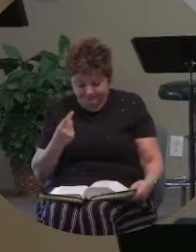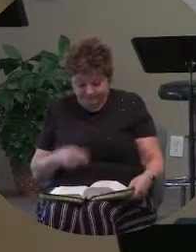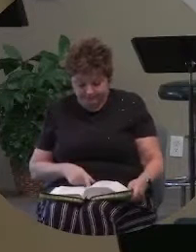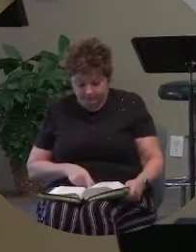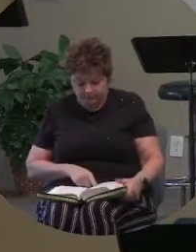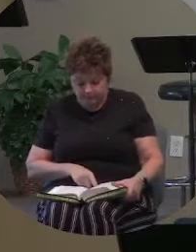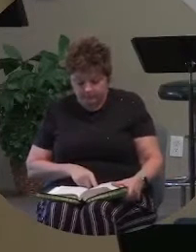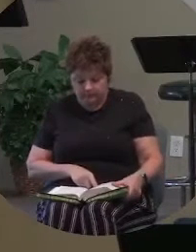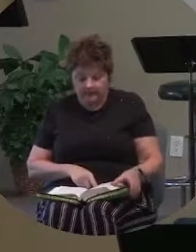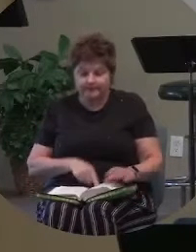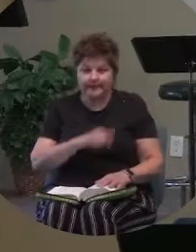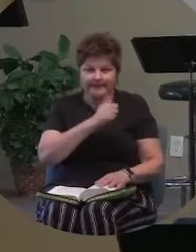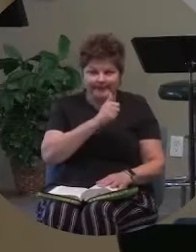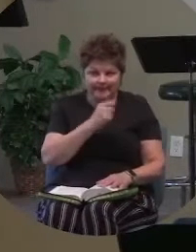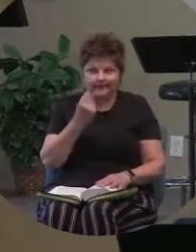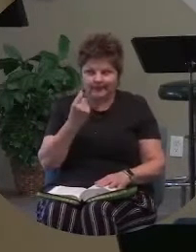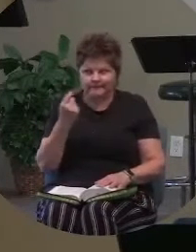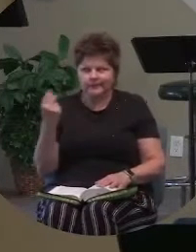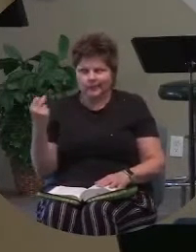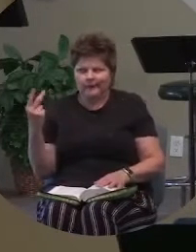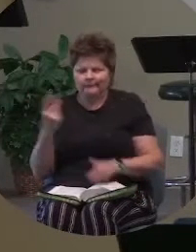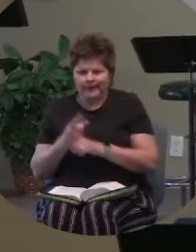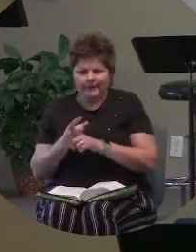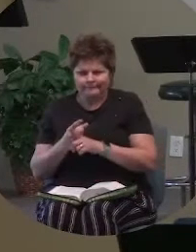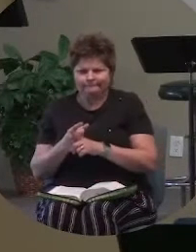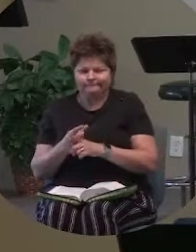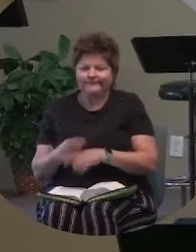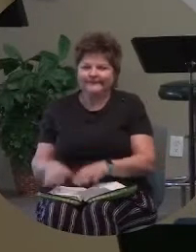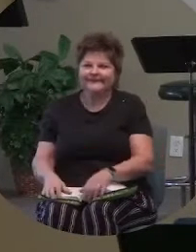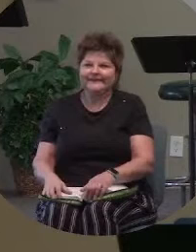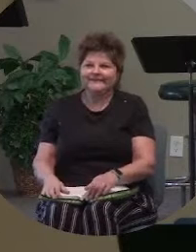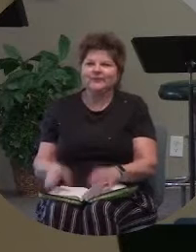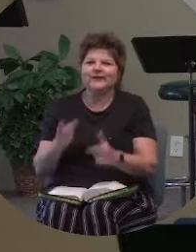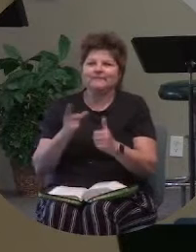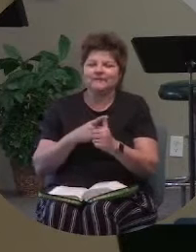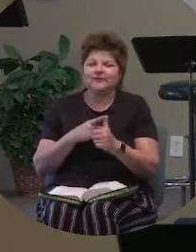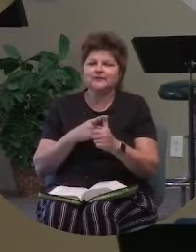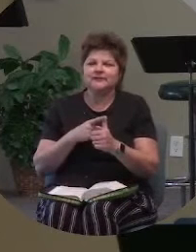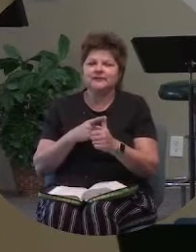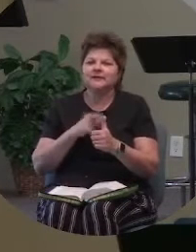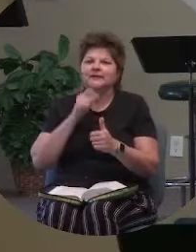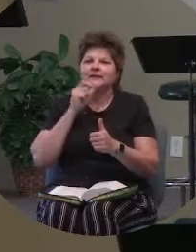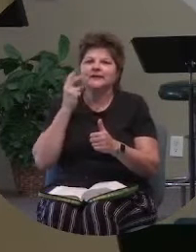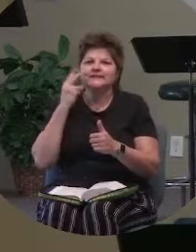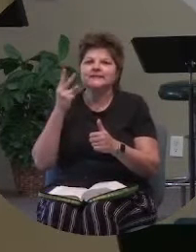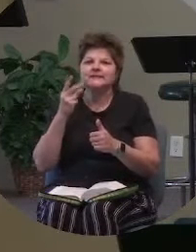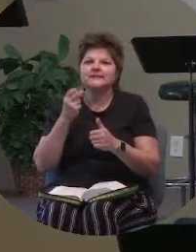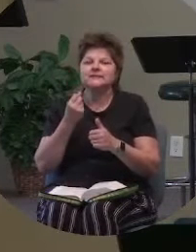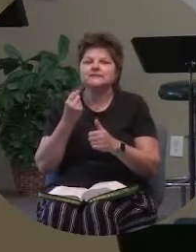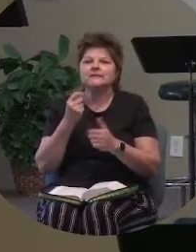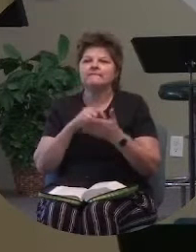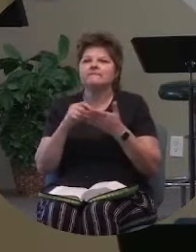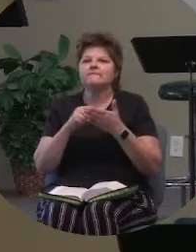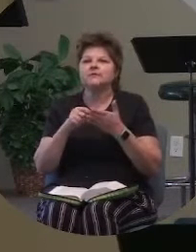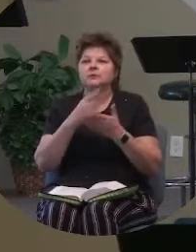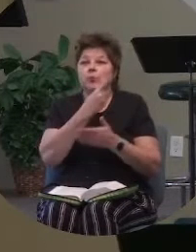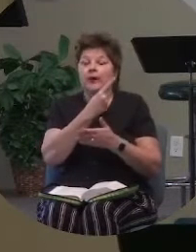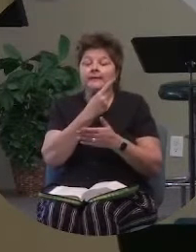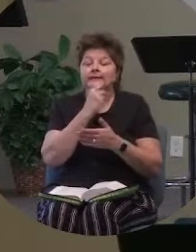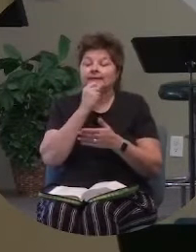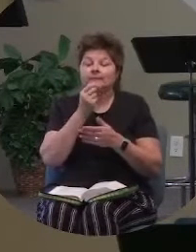It's 10, 11, and 12, right? It is. His first, and you guys aren't going to see this because this is verse 1 and I